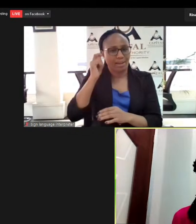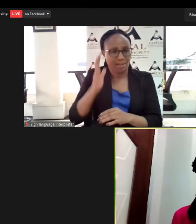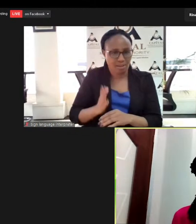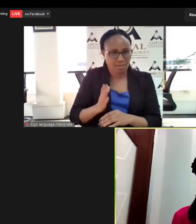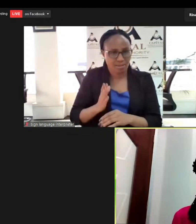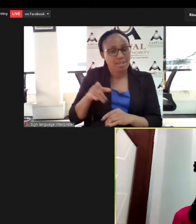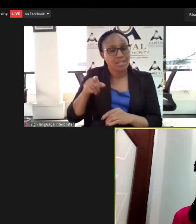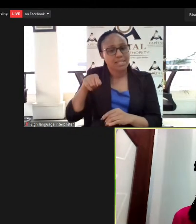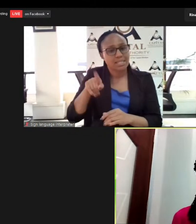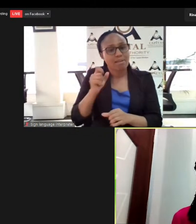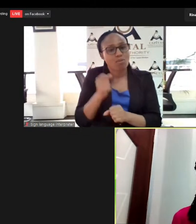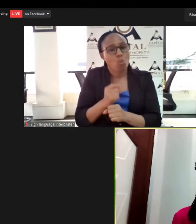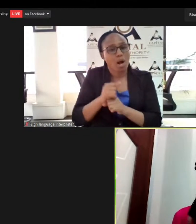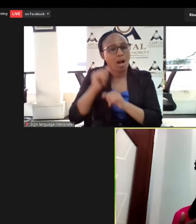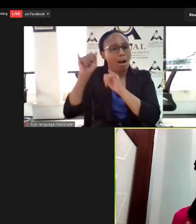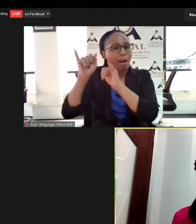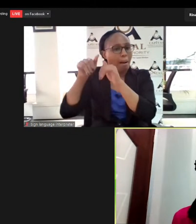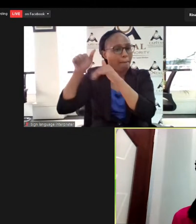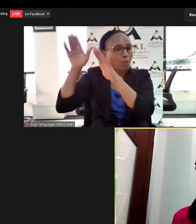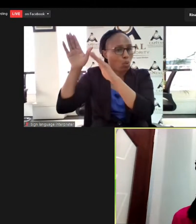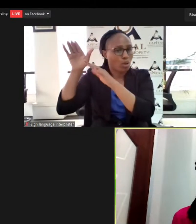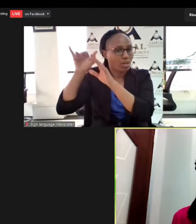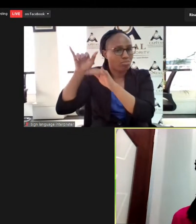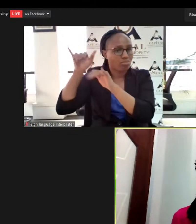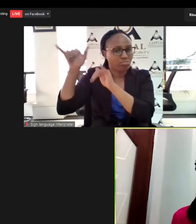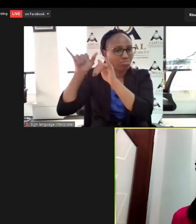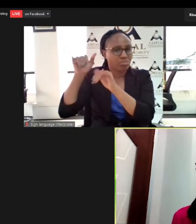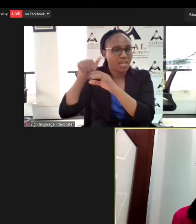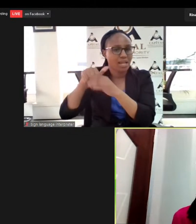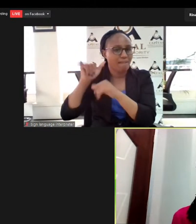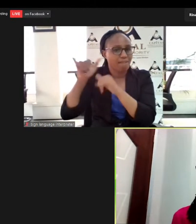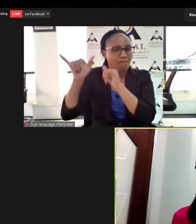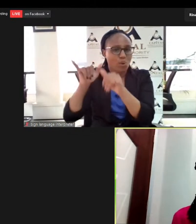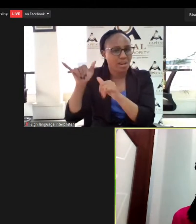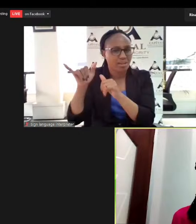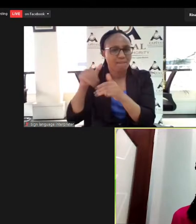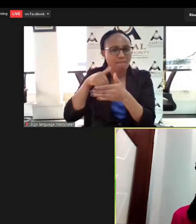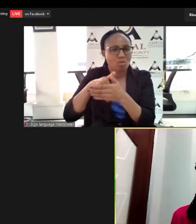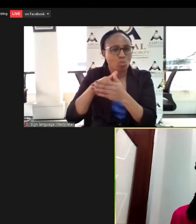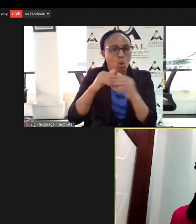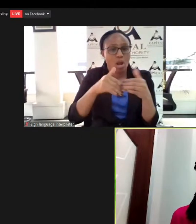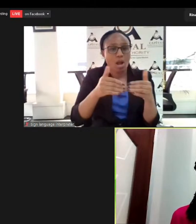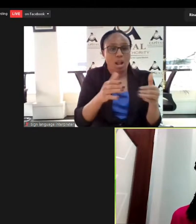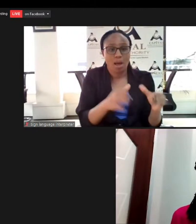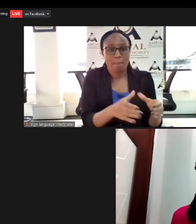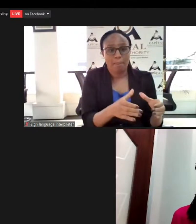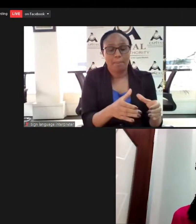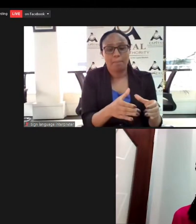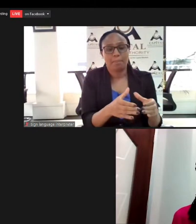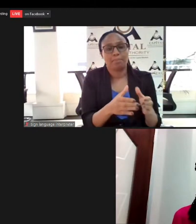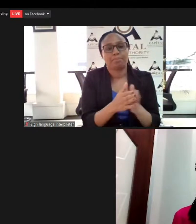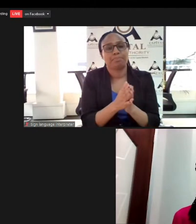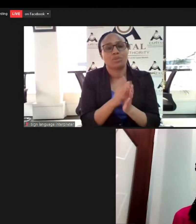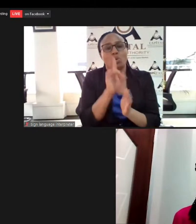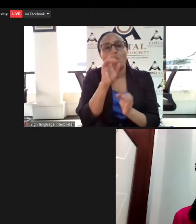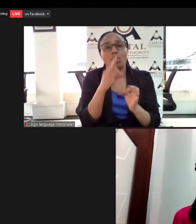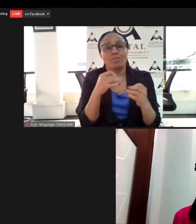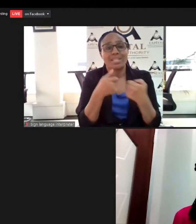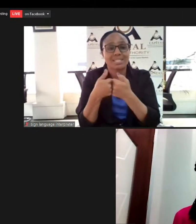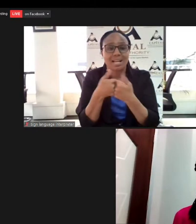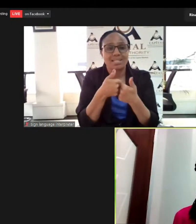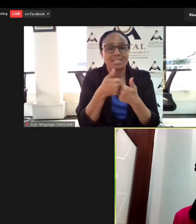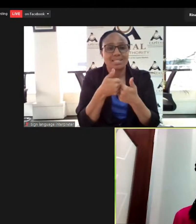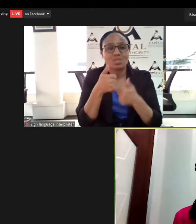you know, works abroad in a foreign football club. And one of the challenges that